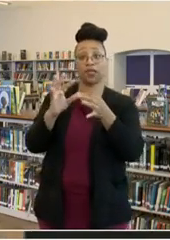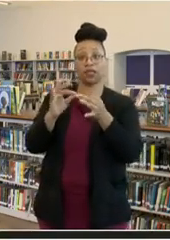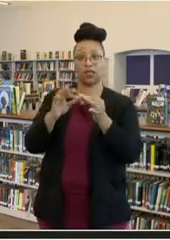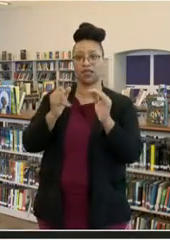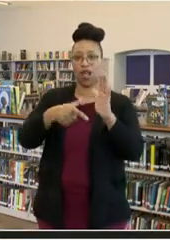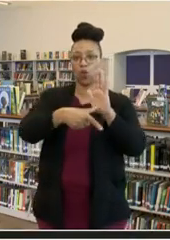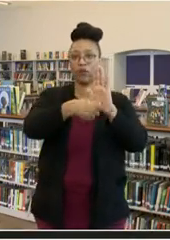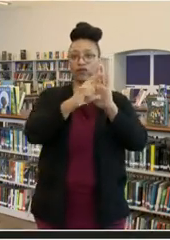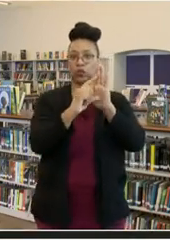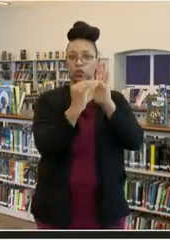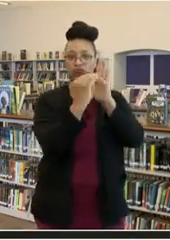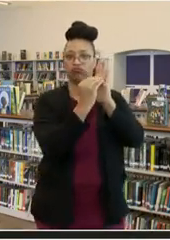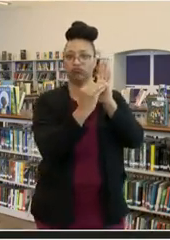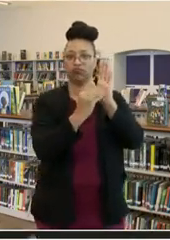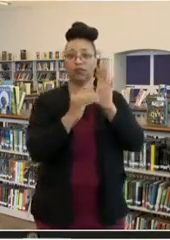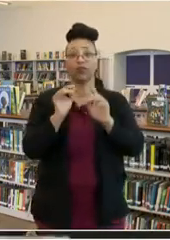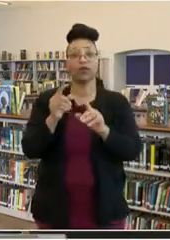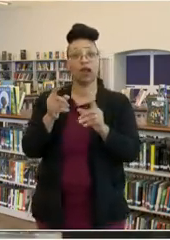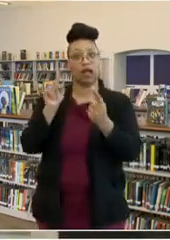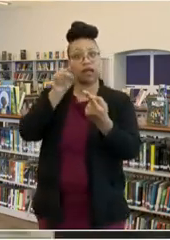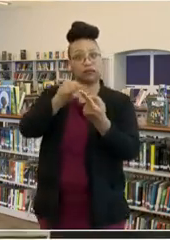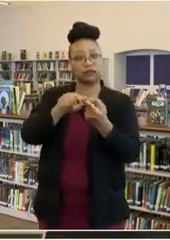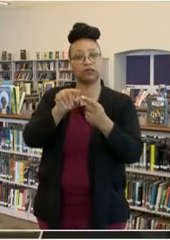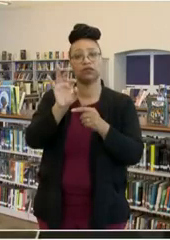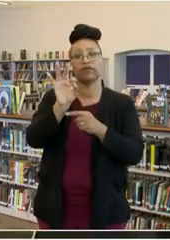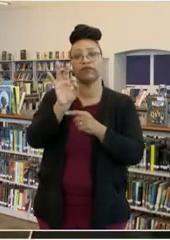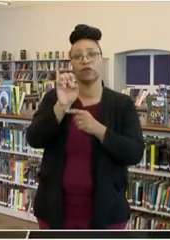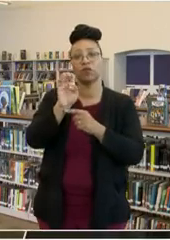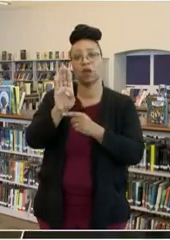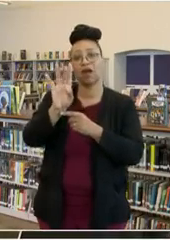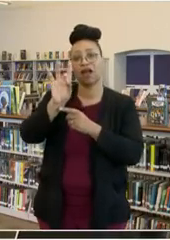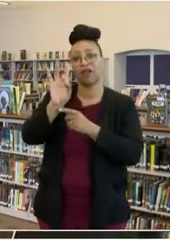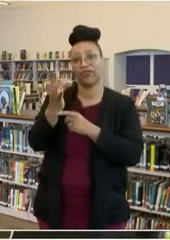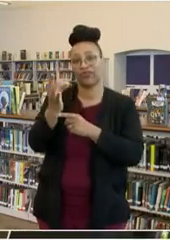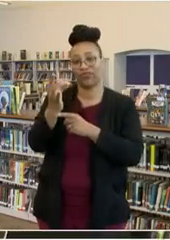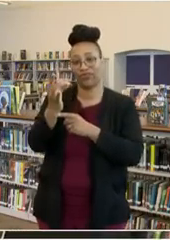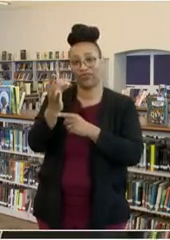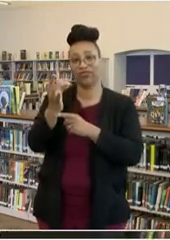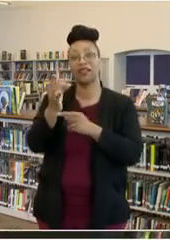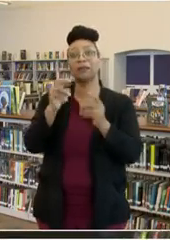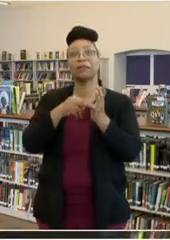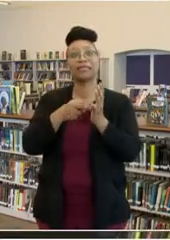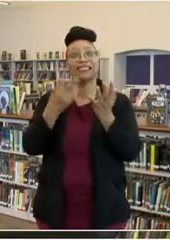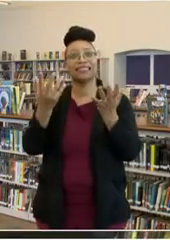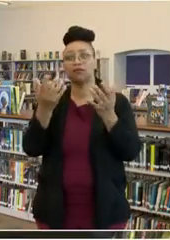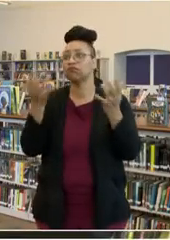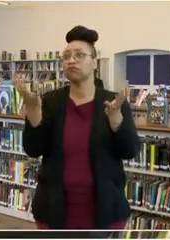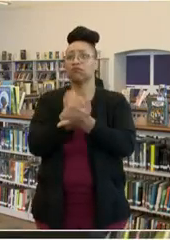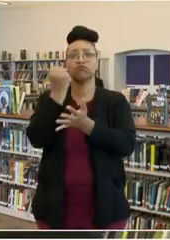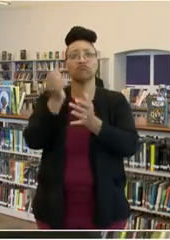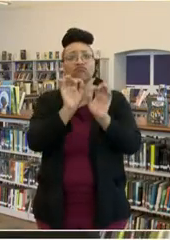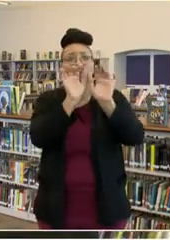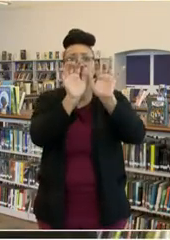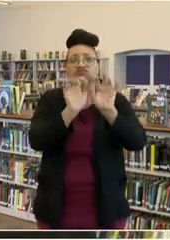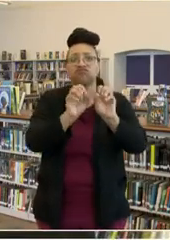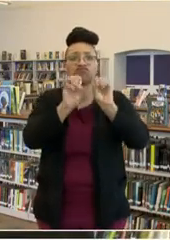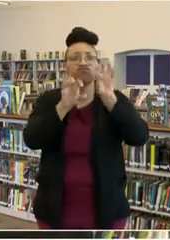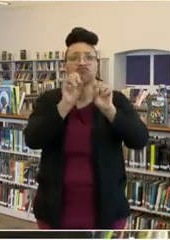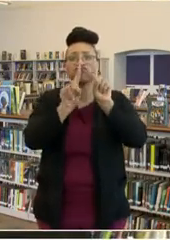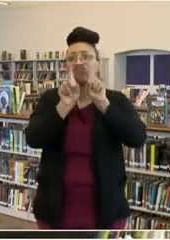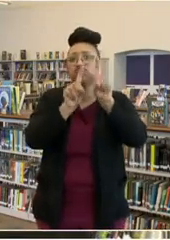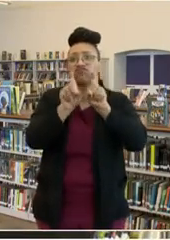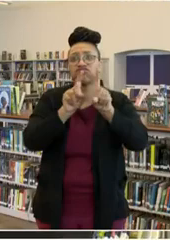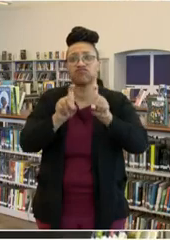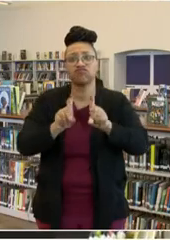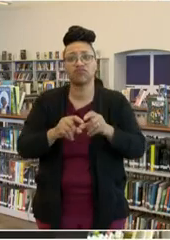of comment, individuals that have said this is great, go harder, individuals that have called out areas that they'd like us to go deeper in. We had a